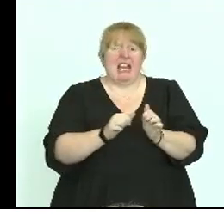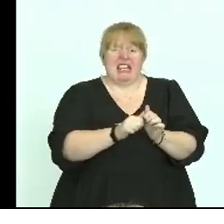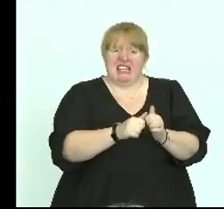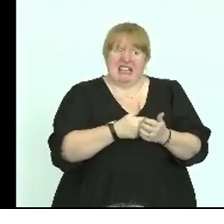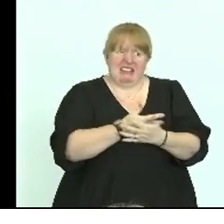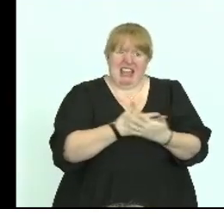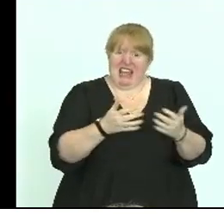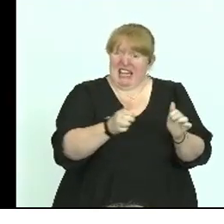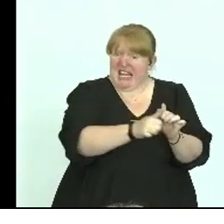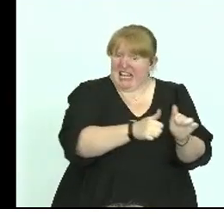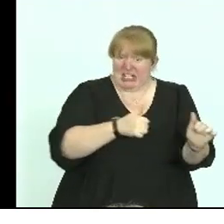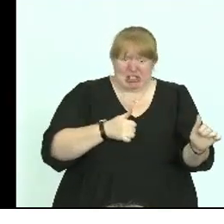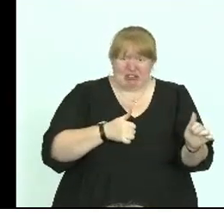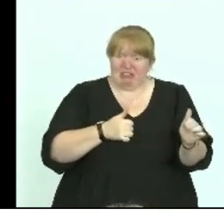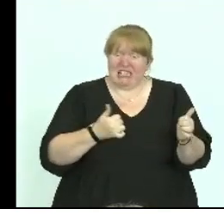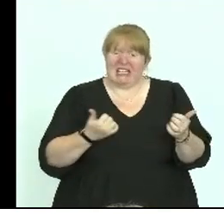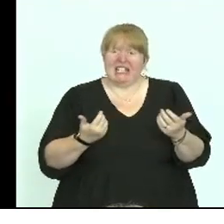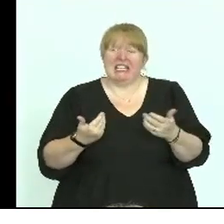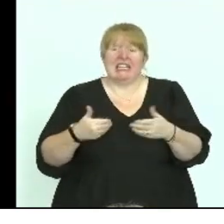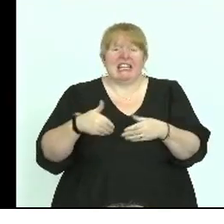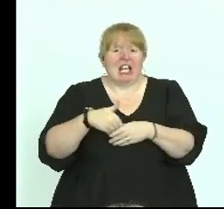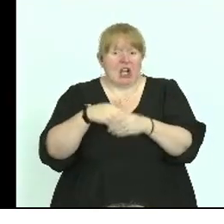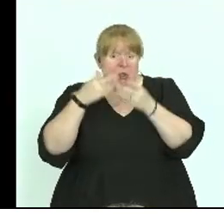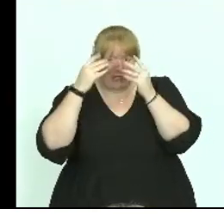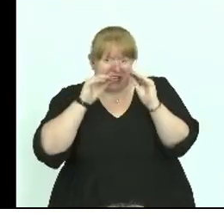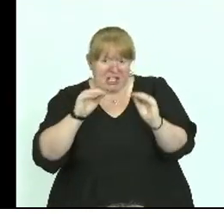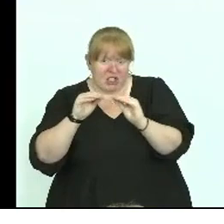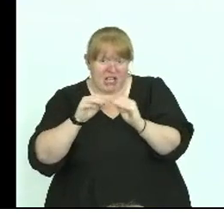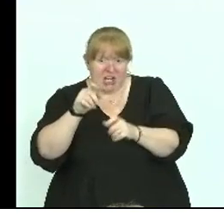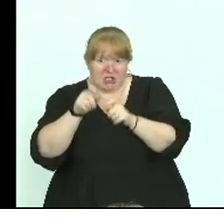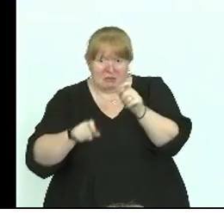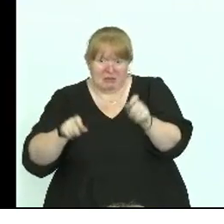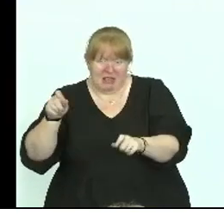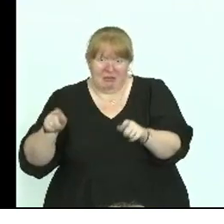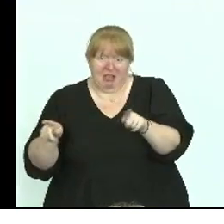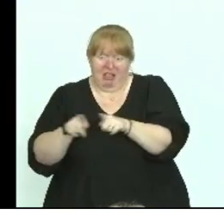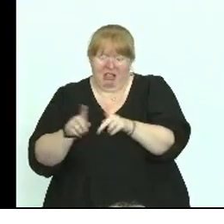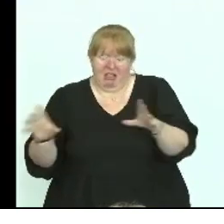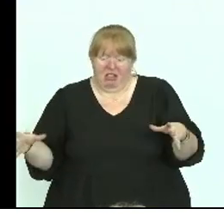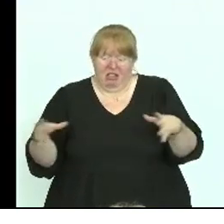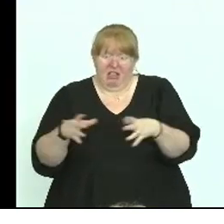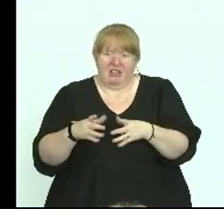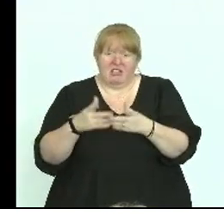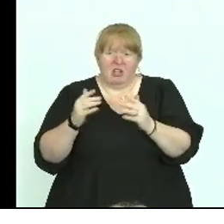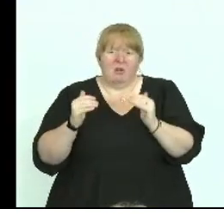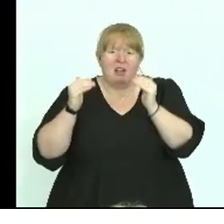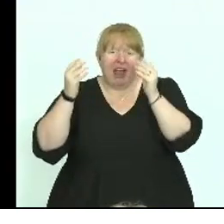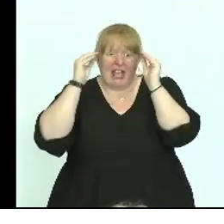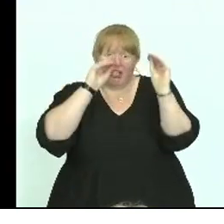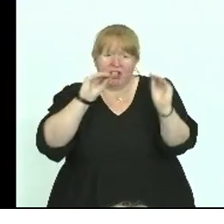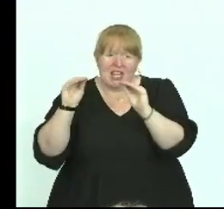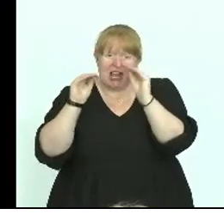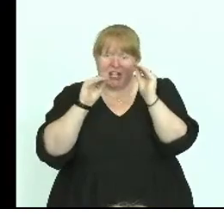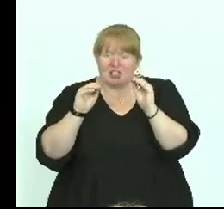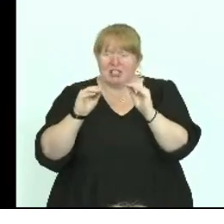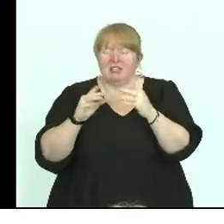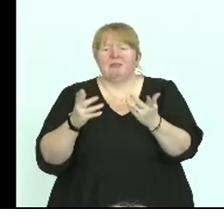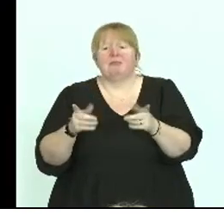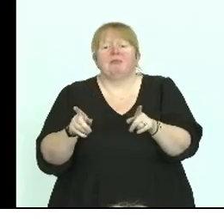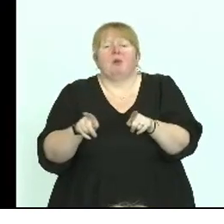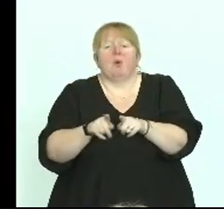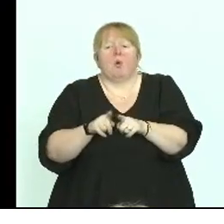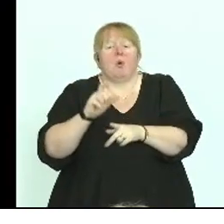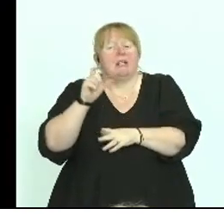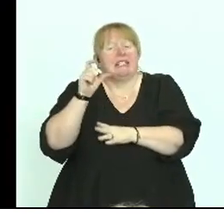anyone in industry. It includes education. So that's certainly higher ed is where we've been working. Of